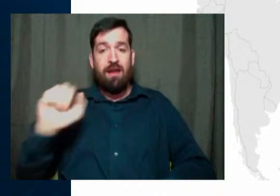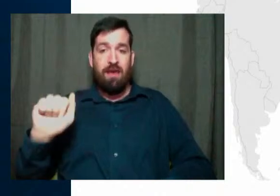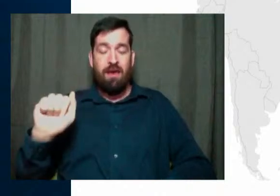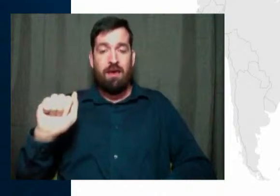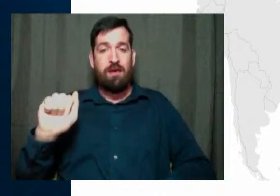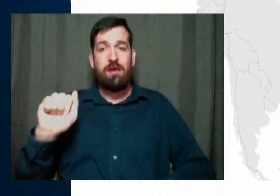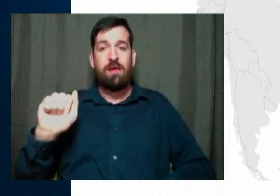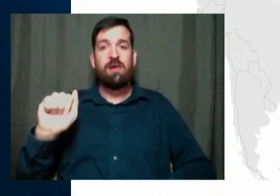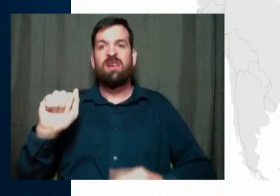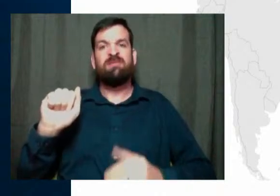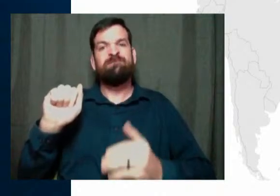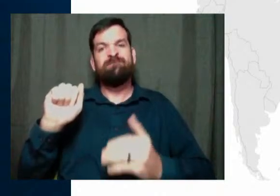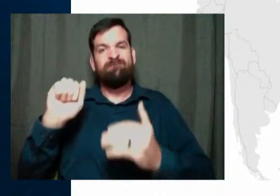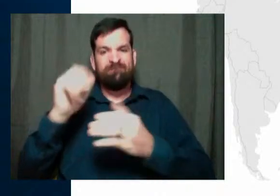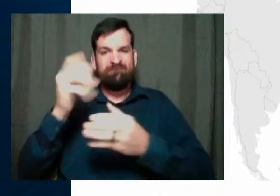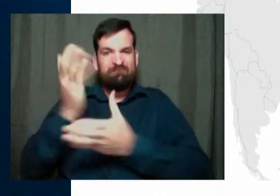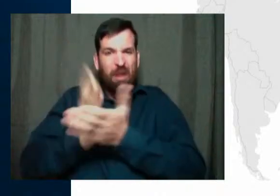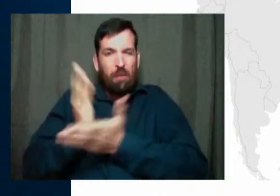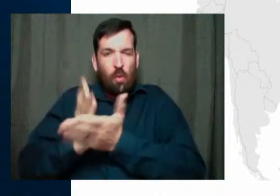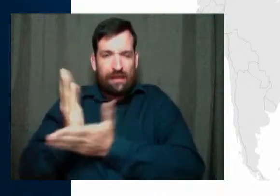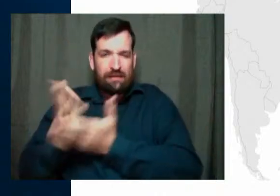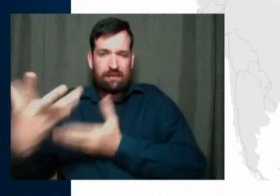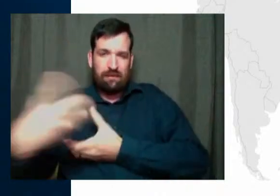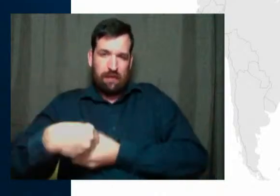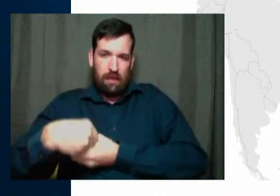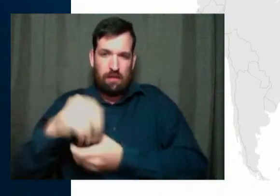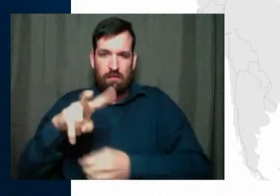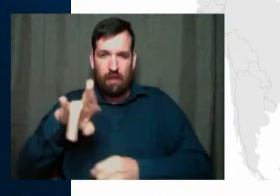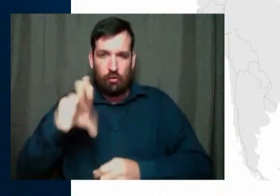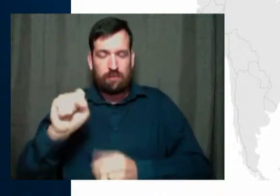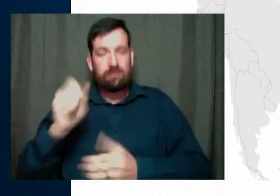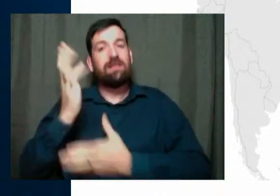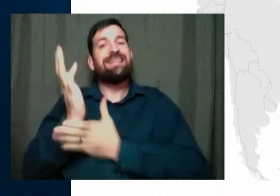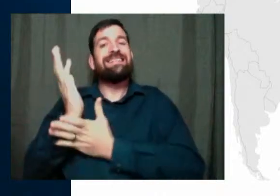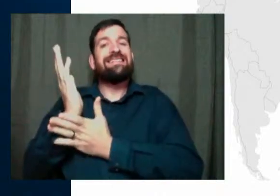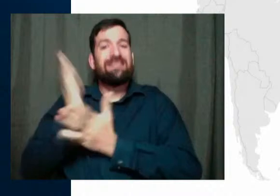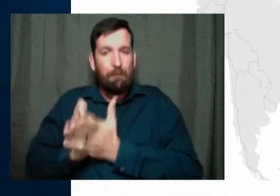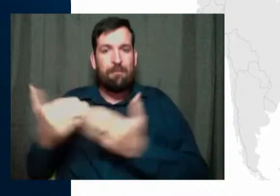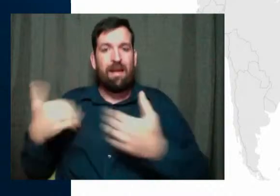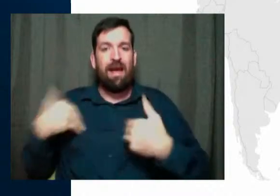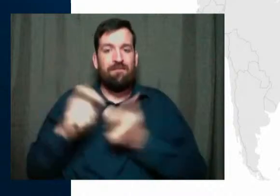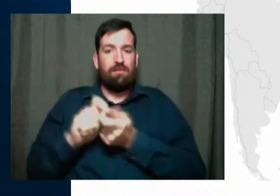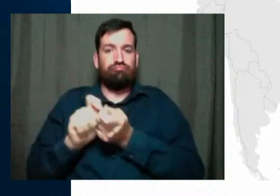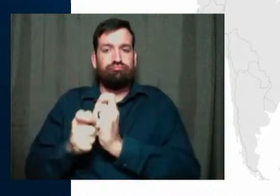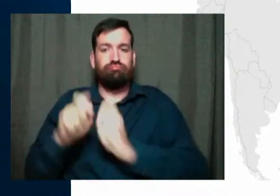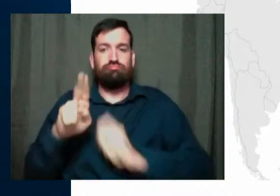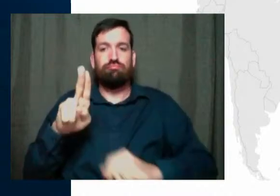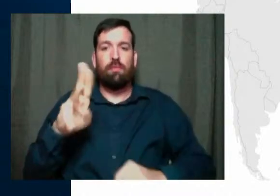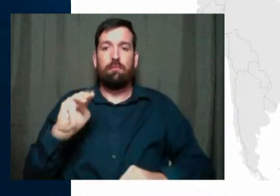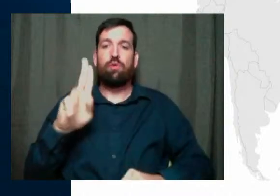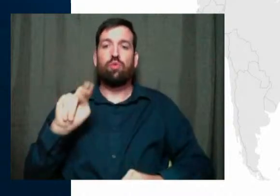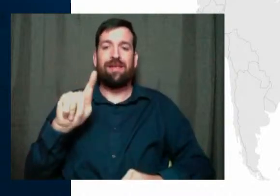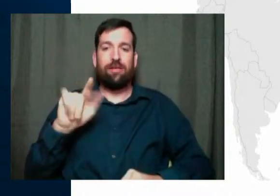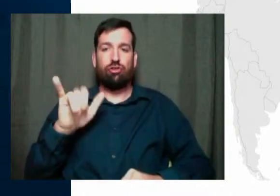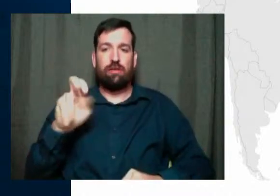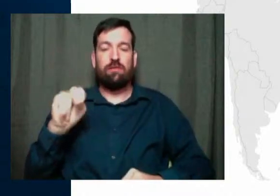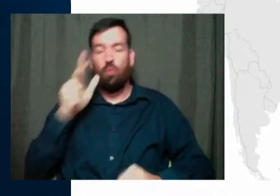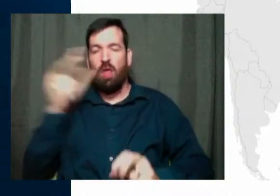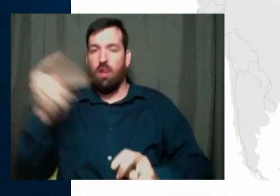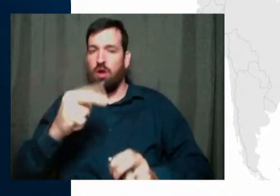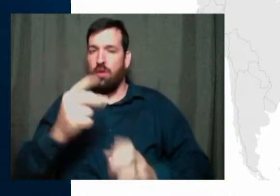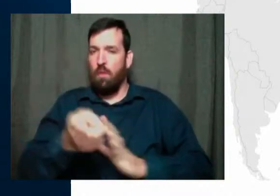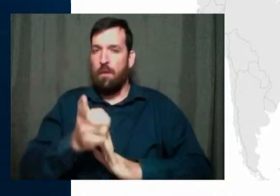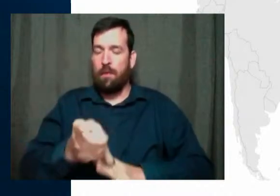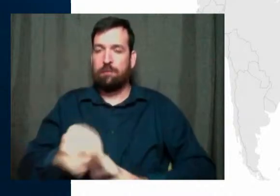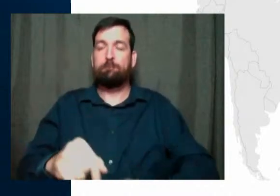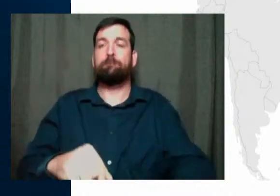building blocks in this virus, you can get some that have a mutation in it, and we're going to take a look at that in a moment. What we know